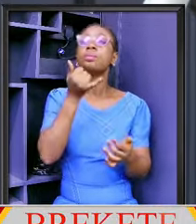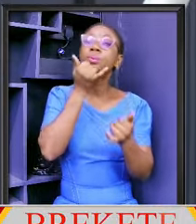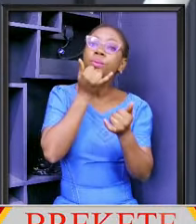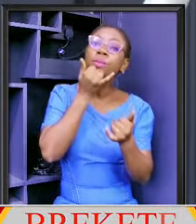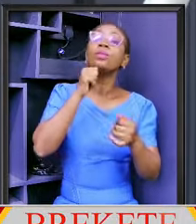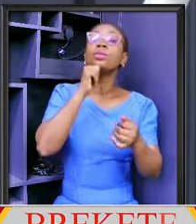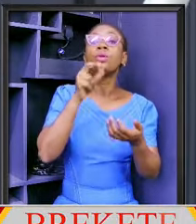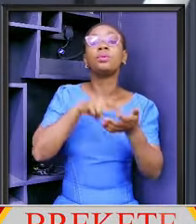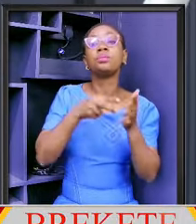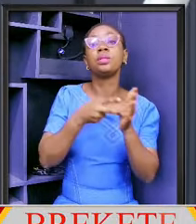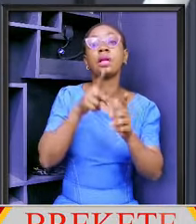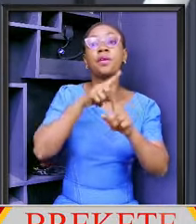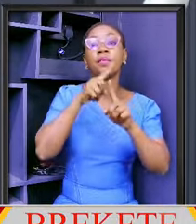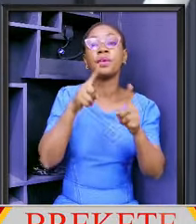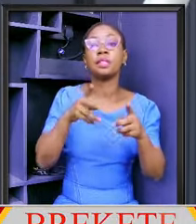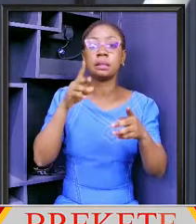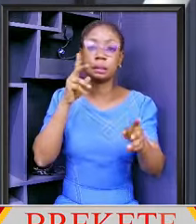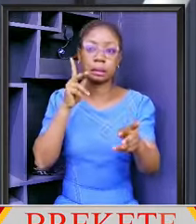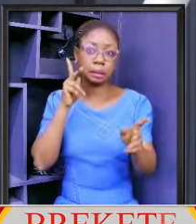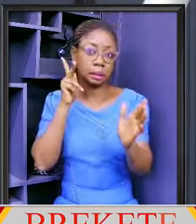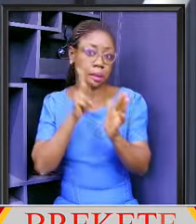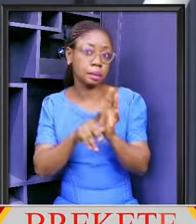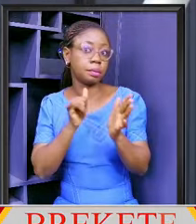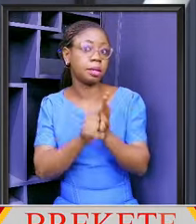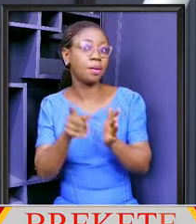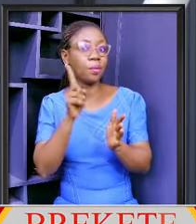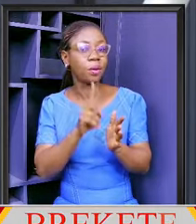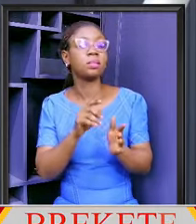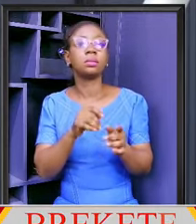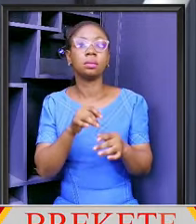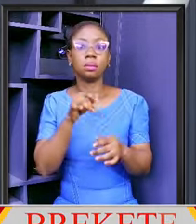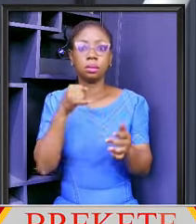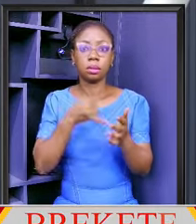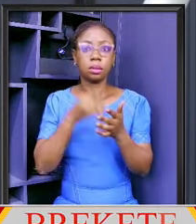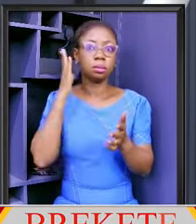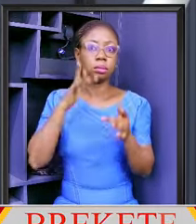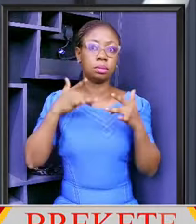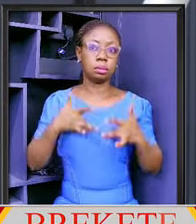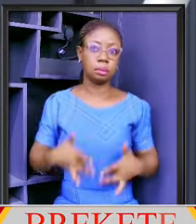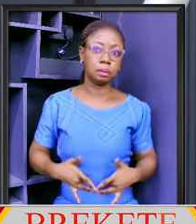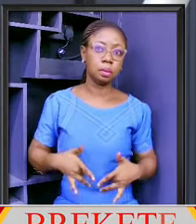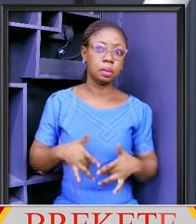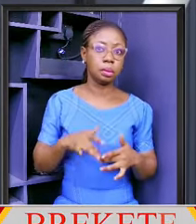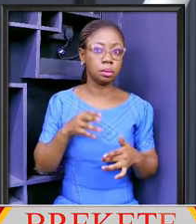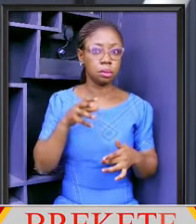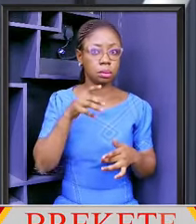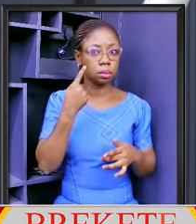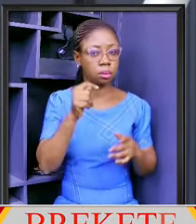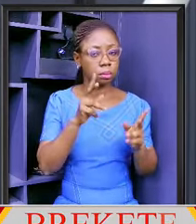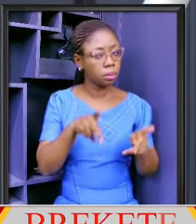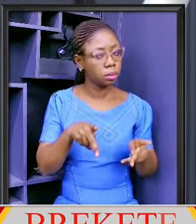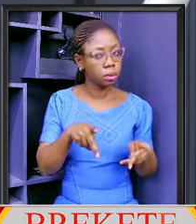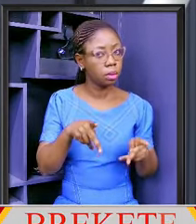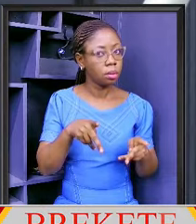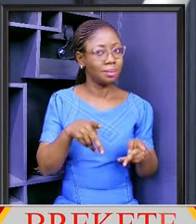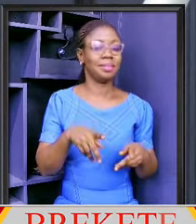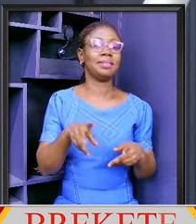that one. You go discourage them. No. It's a be the right time. 2 o'clock no be good time.